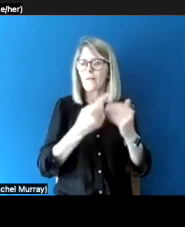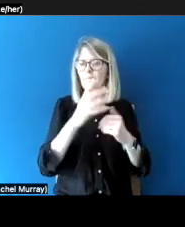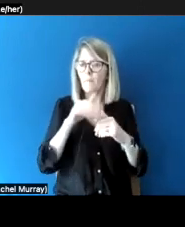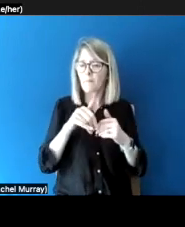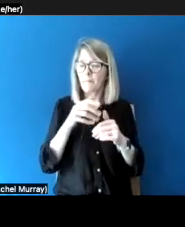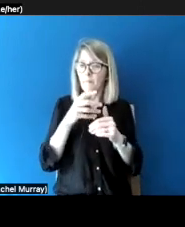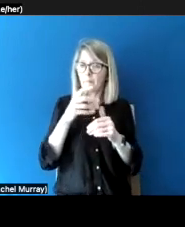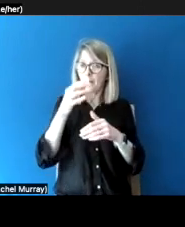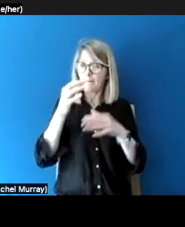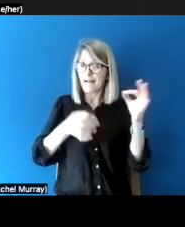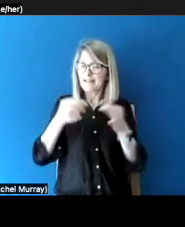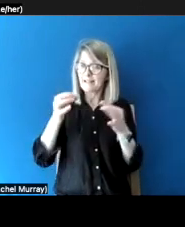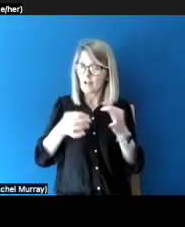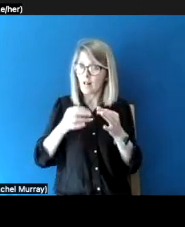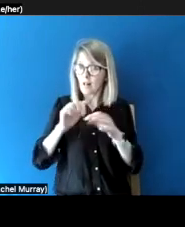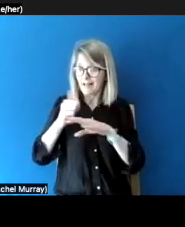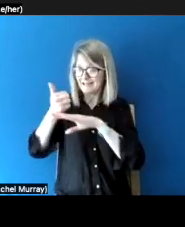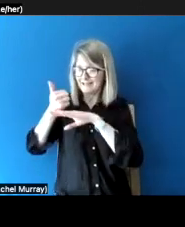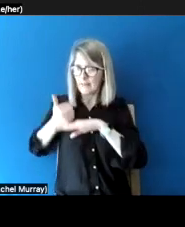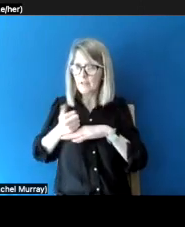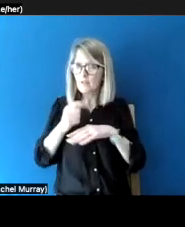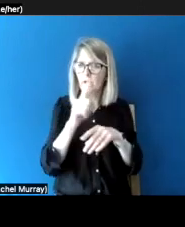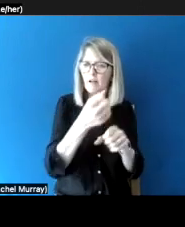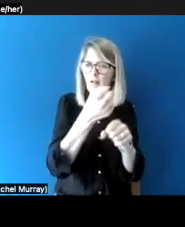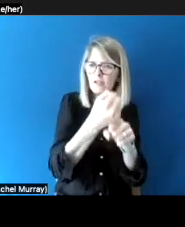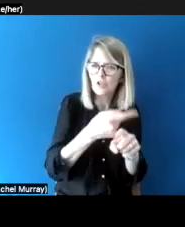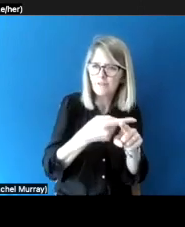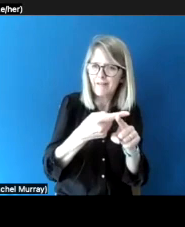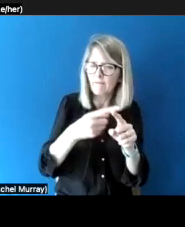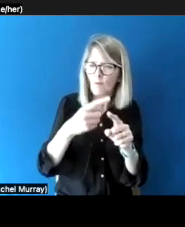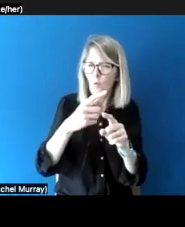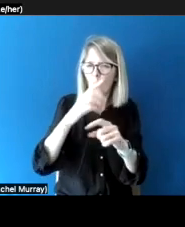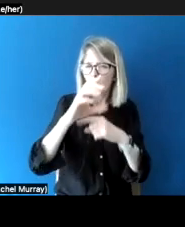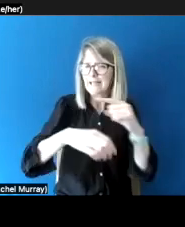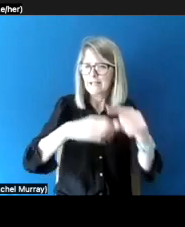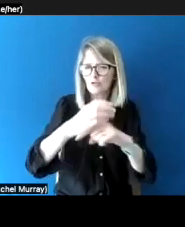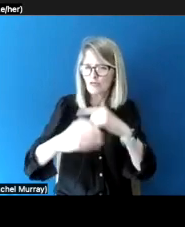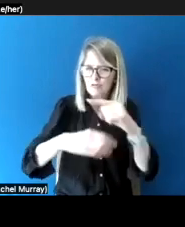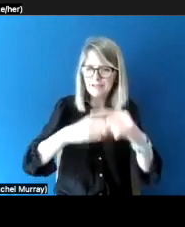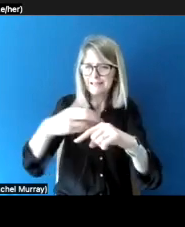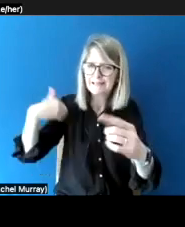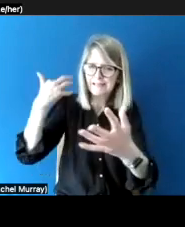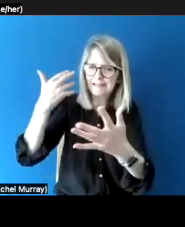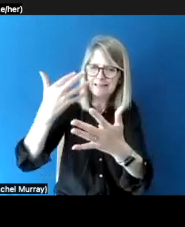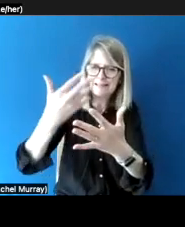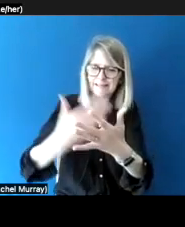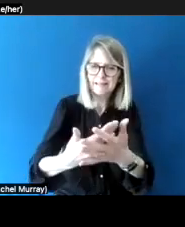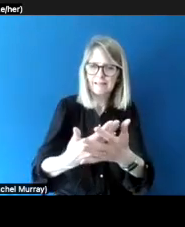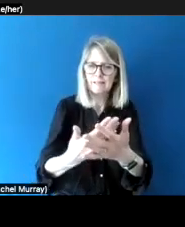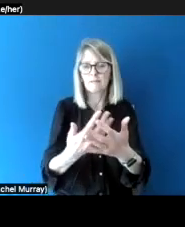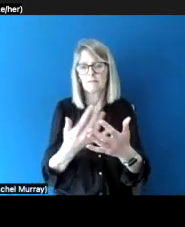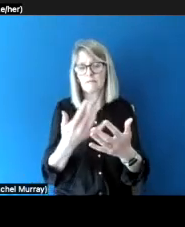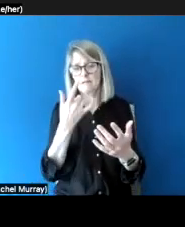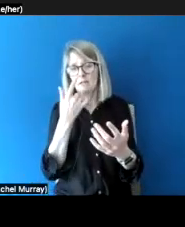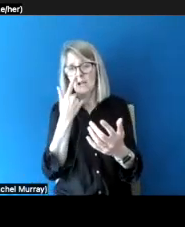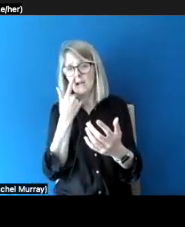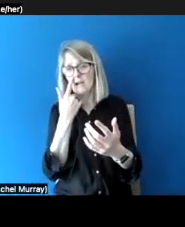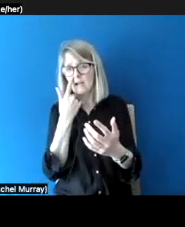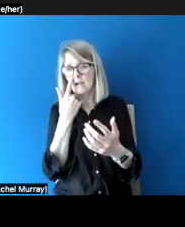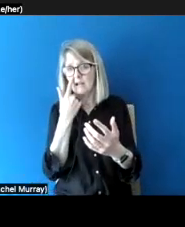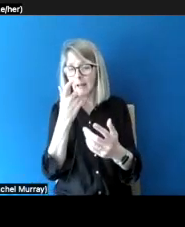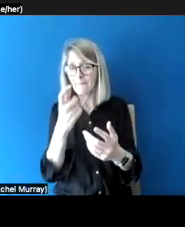but also within Church of England for centuries, which can be seen through the colonial